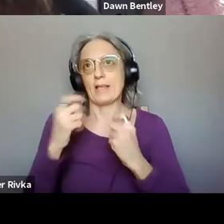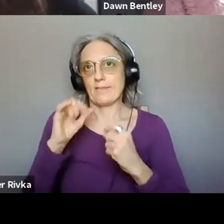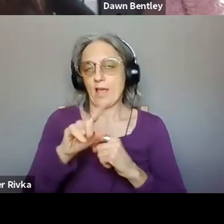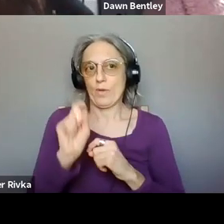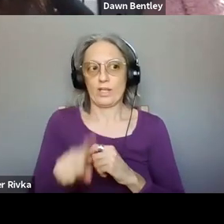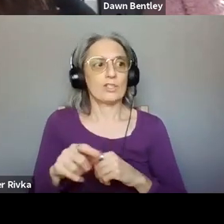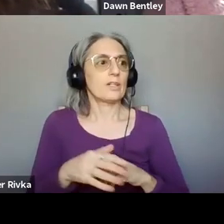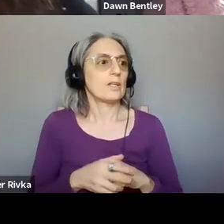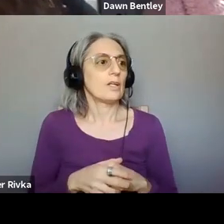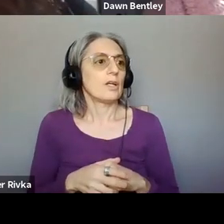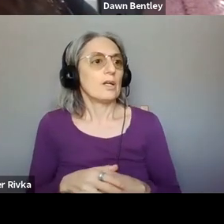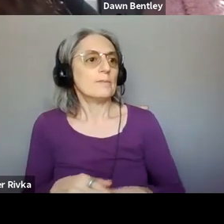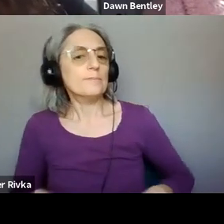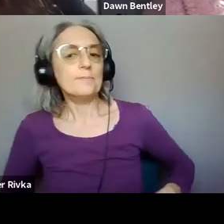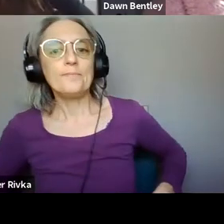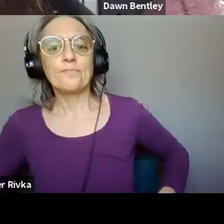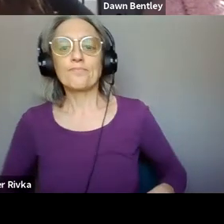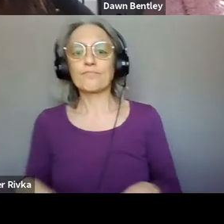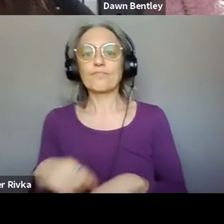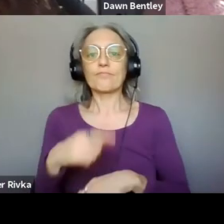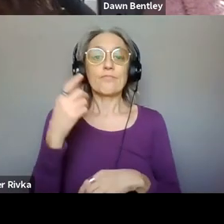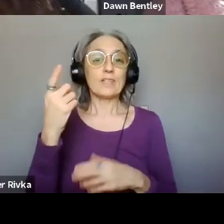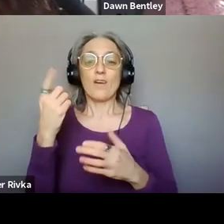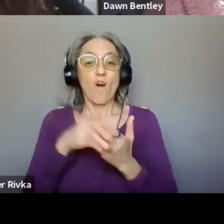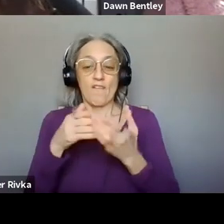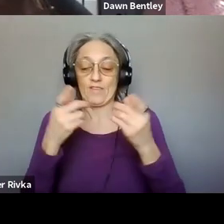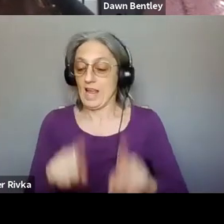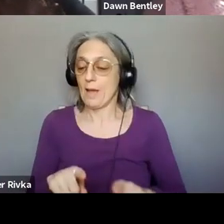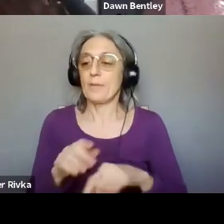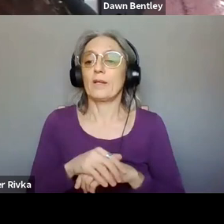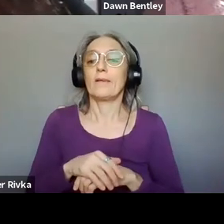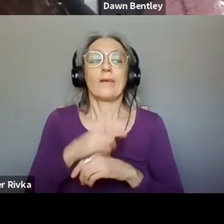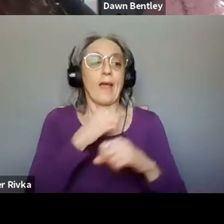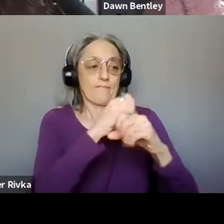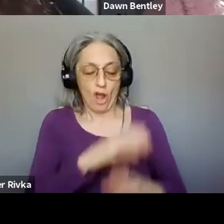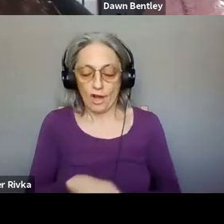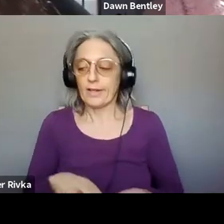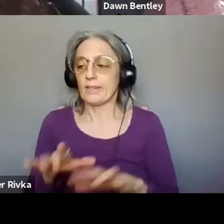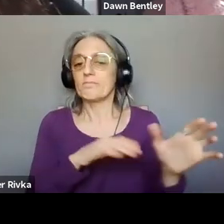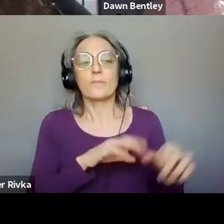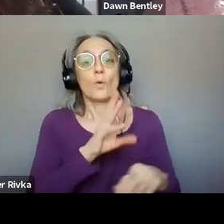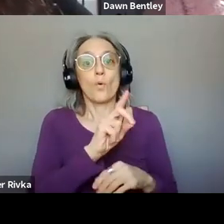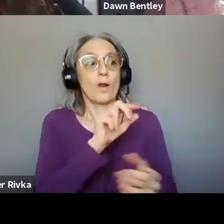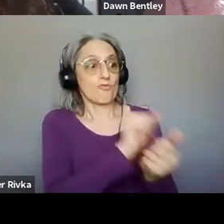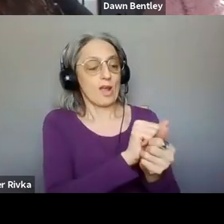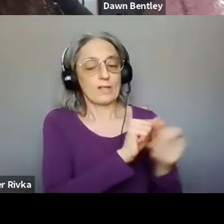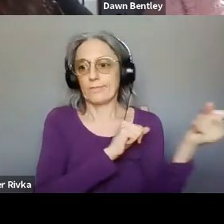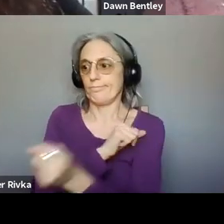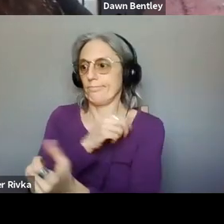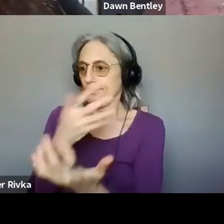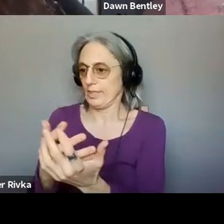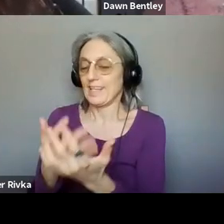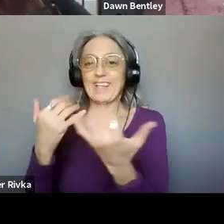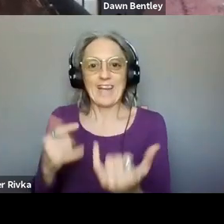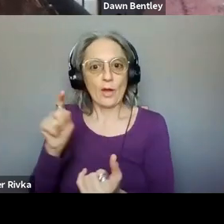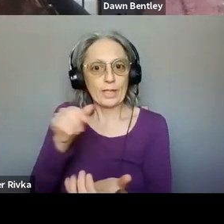issues that we run into is somebody who has a guardianship and the ward has been arrested and is now in prison and is seeking medical care. And the guardian